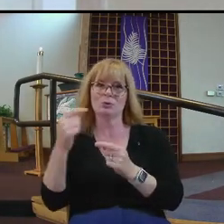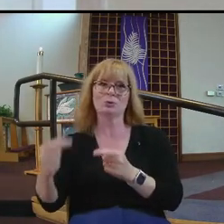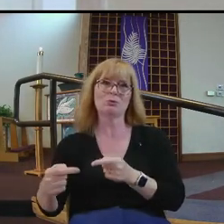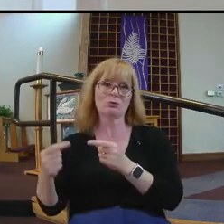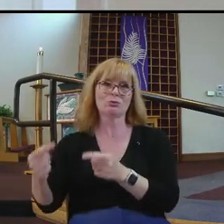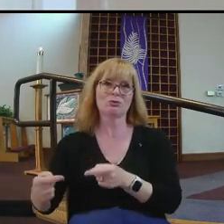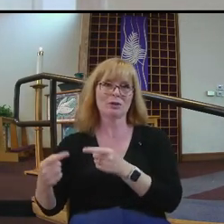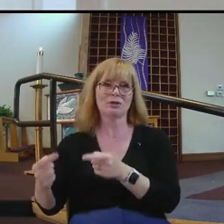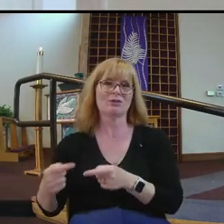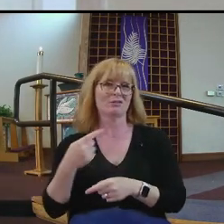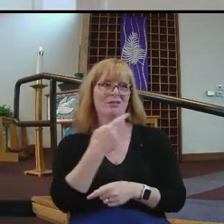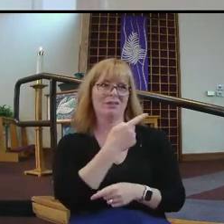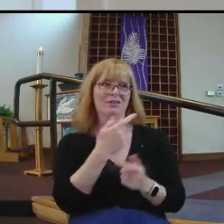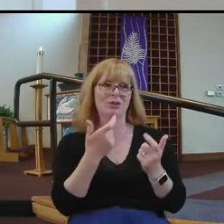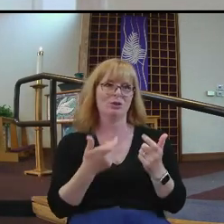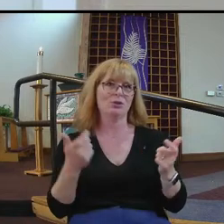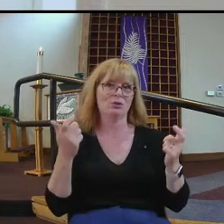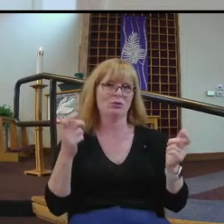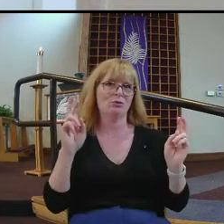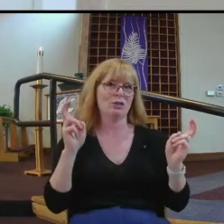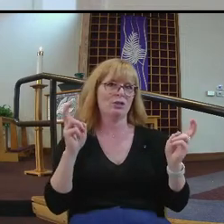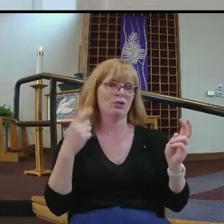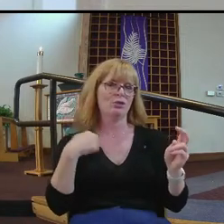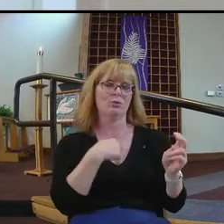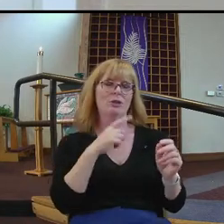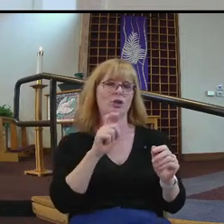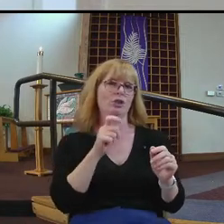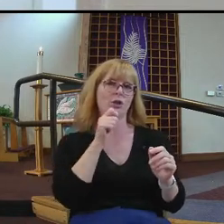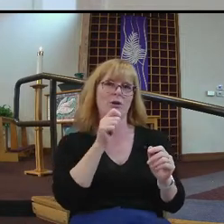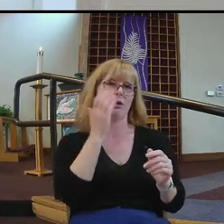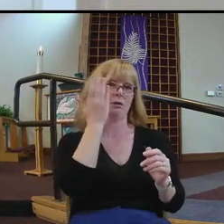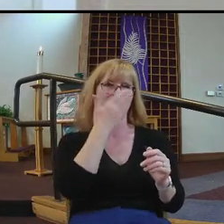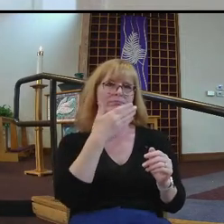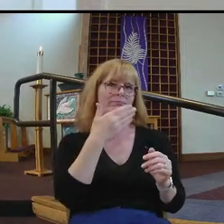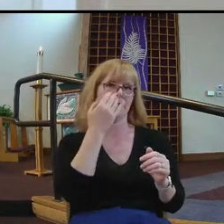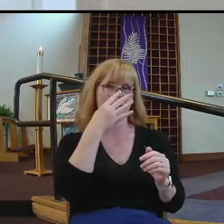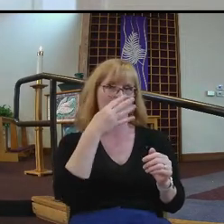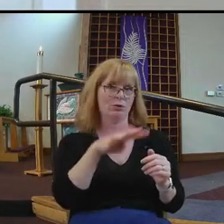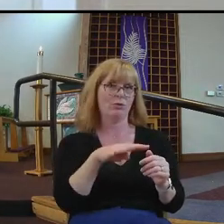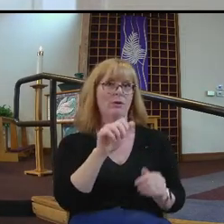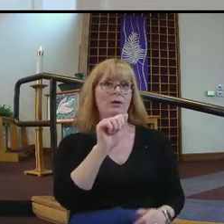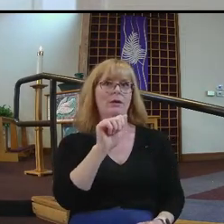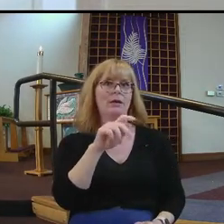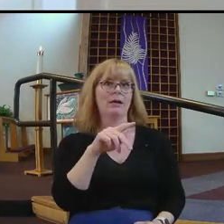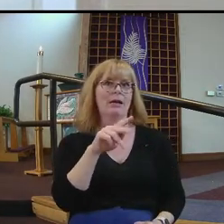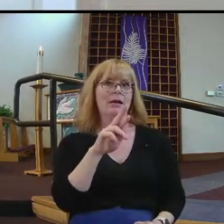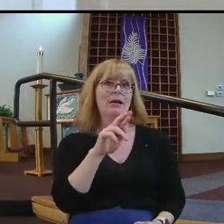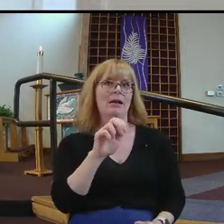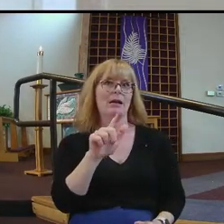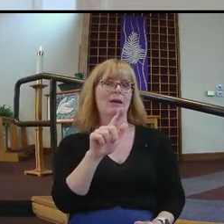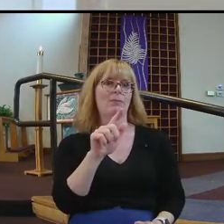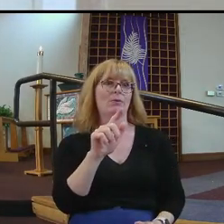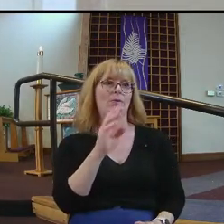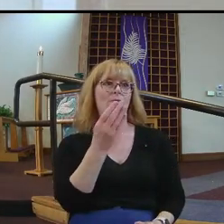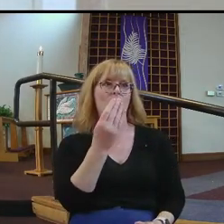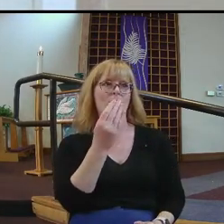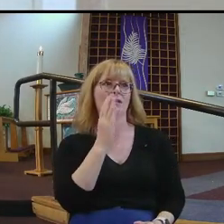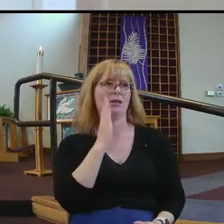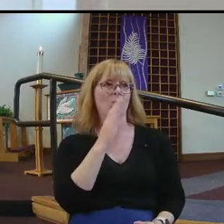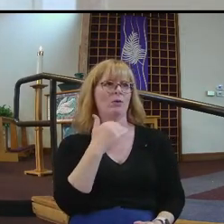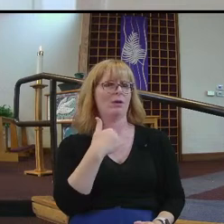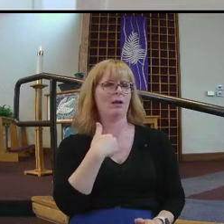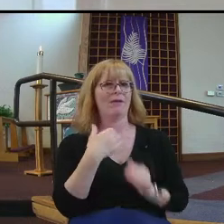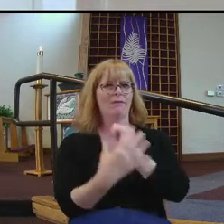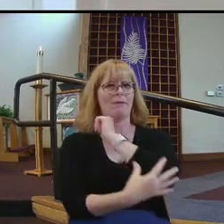bigger issue that we can't and shouldn't ignore. So on April 14th, we'll be hosting a poverty simulation here at the church where